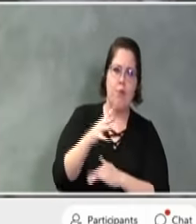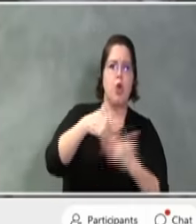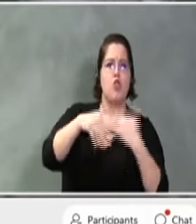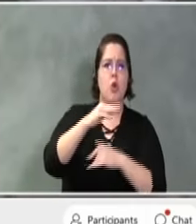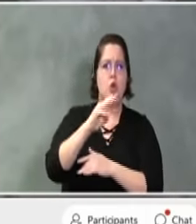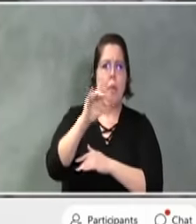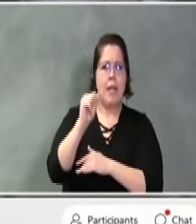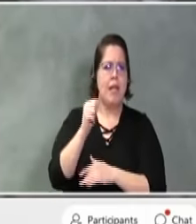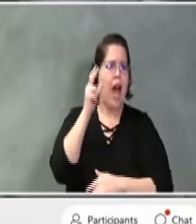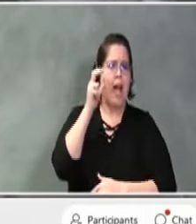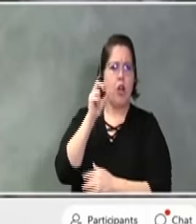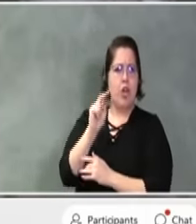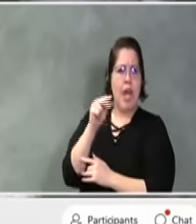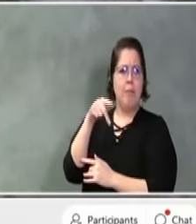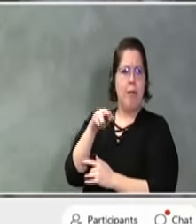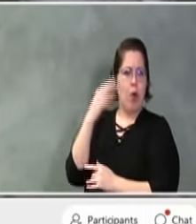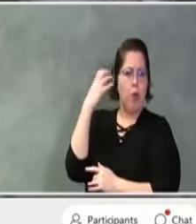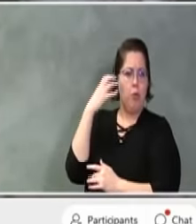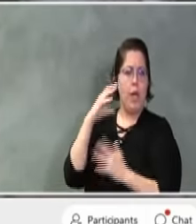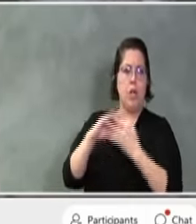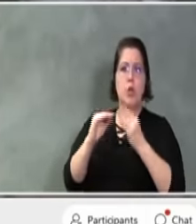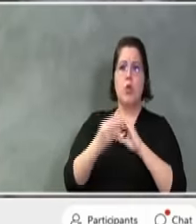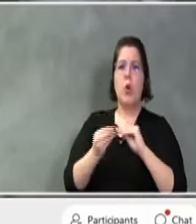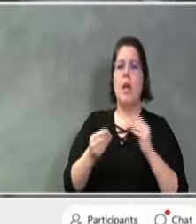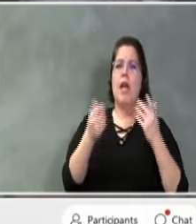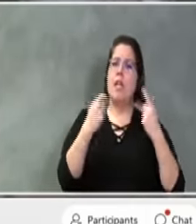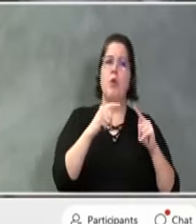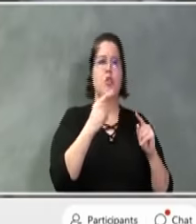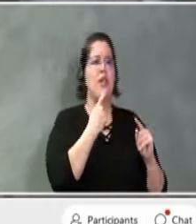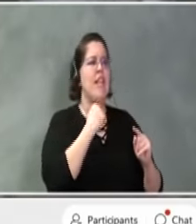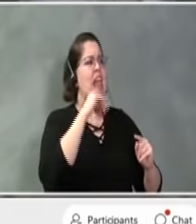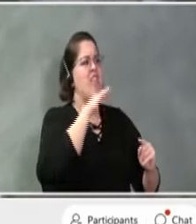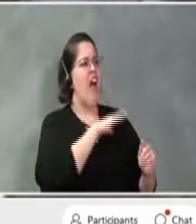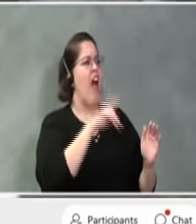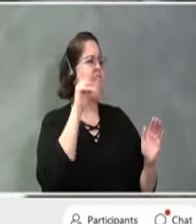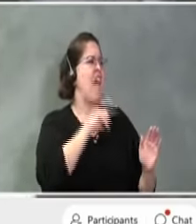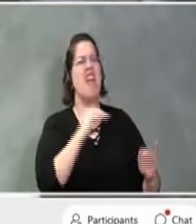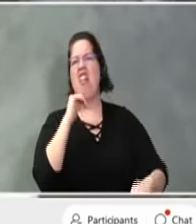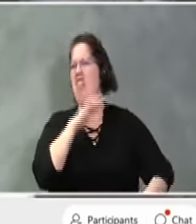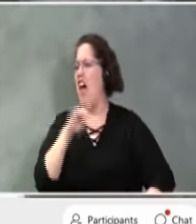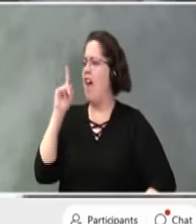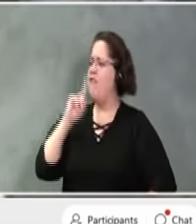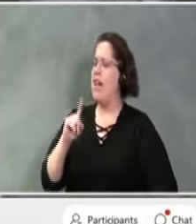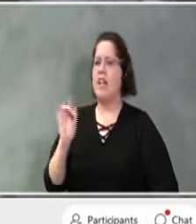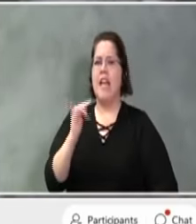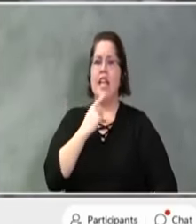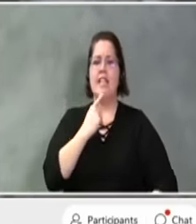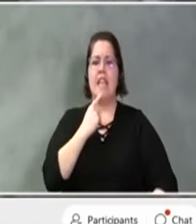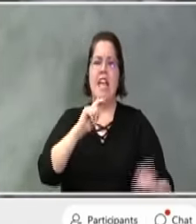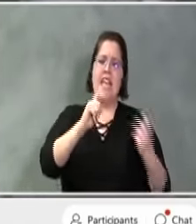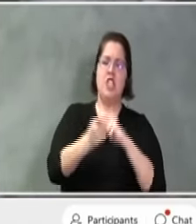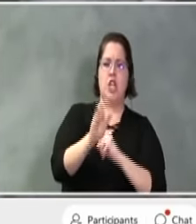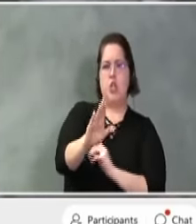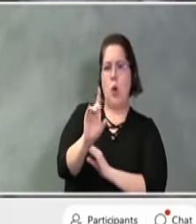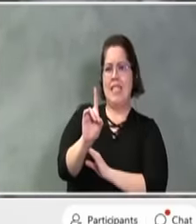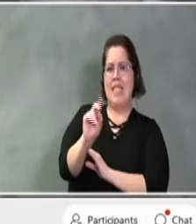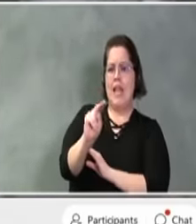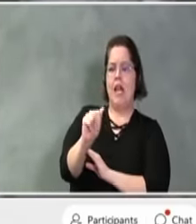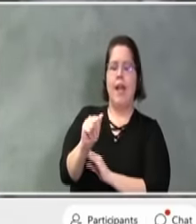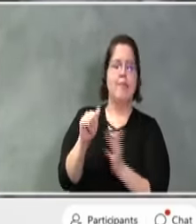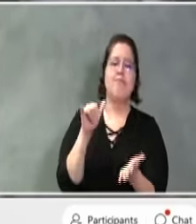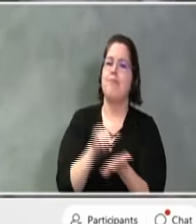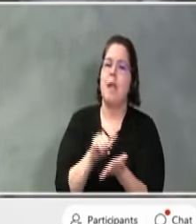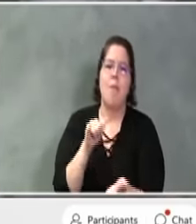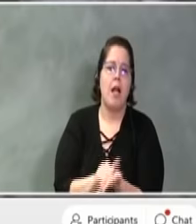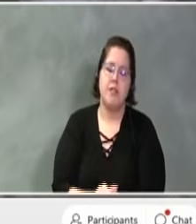NPR story today, and they were trying to refute one lie after another lie. Like you said, it alters our DNA. It's impossible for it to